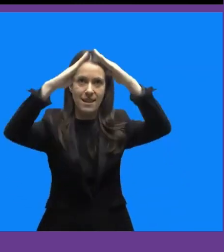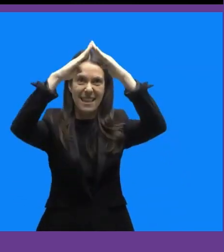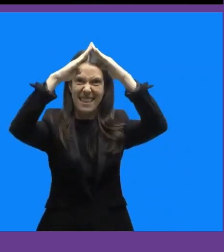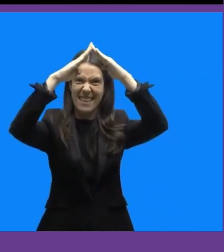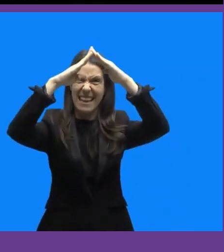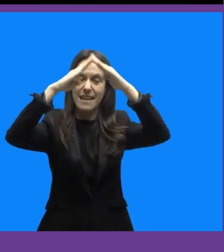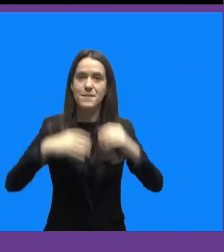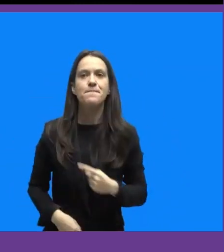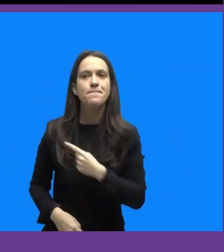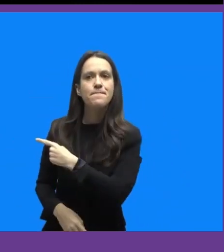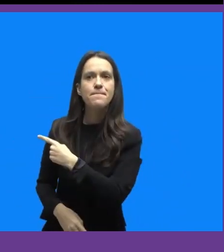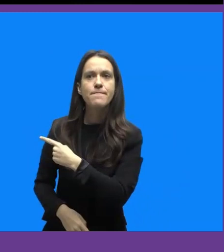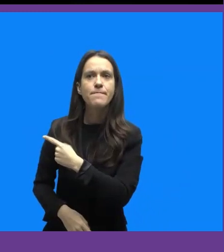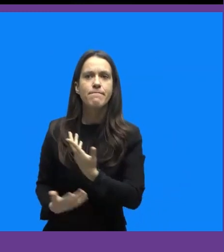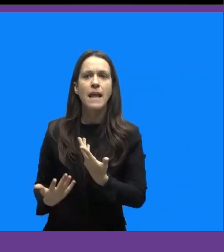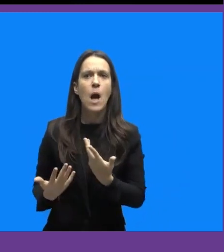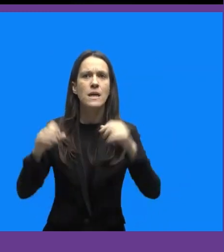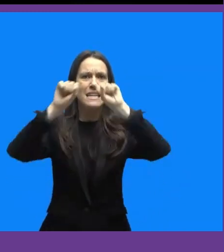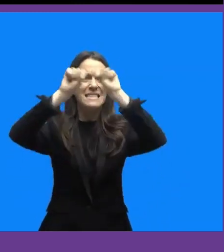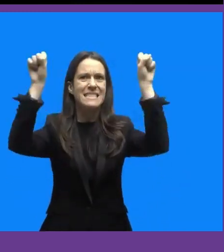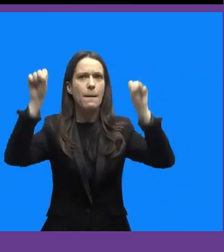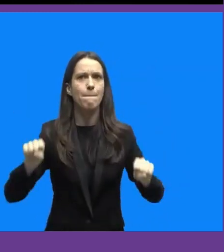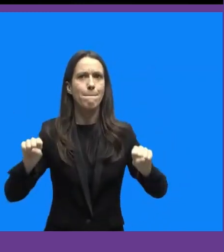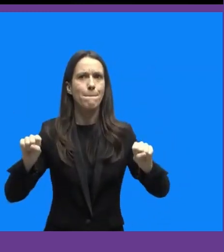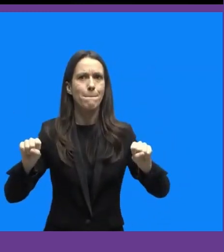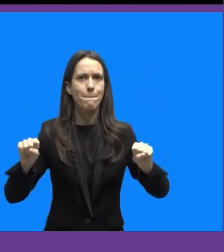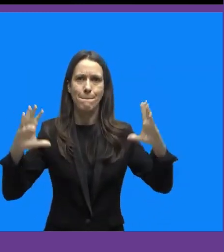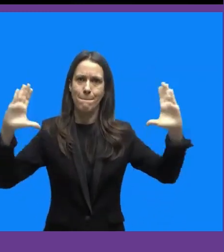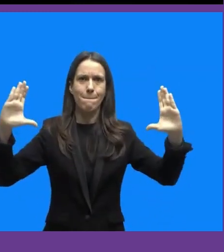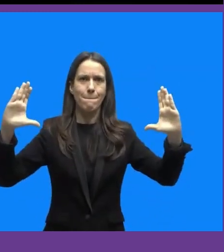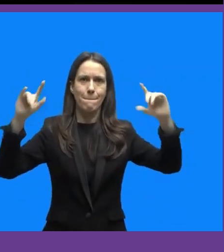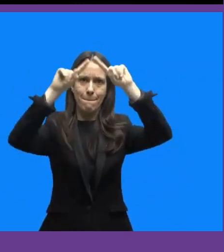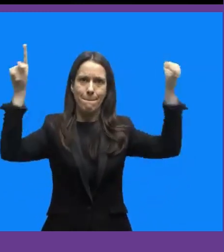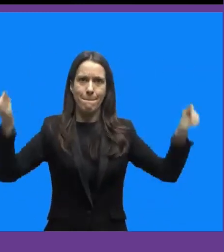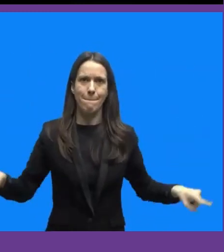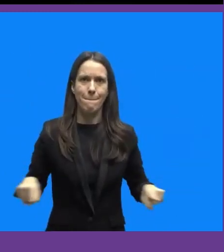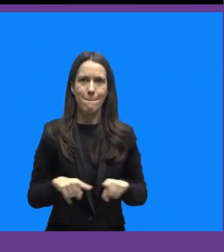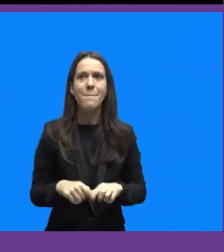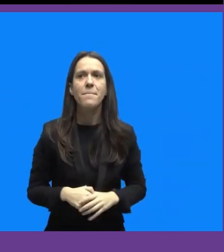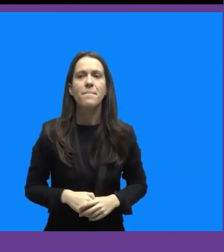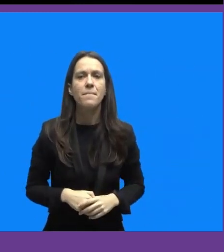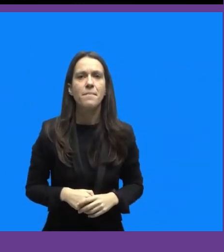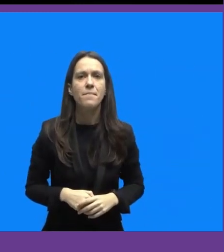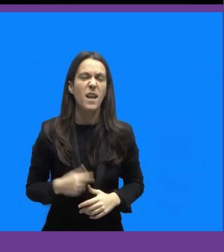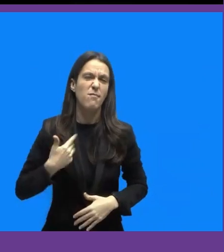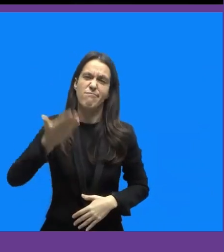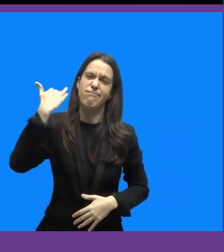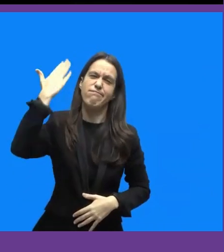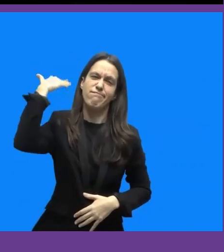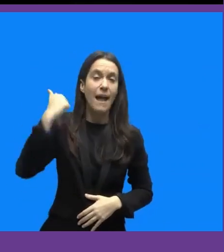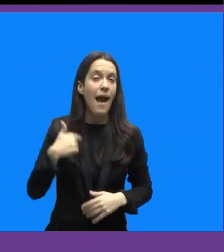systems perspective, and very much, as Anne mentioned, we met many years ago when I was doing my